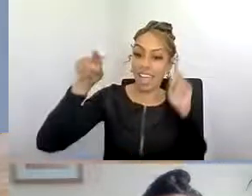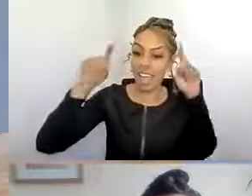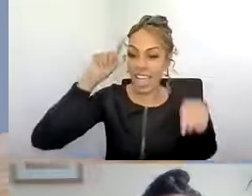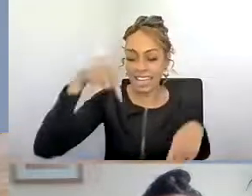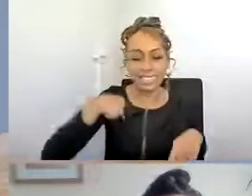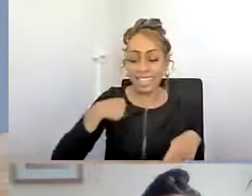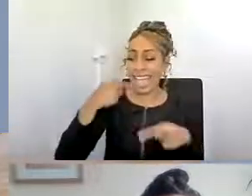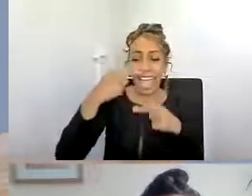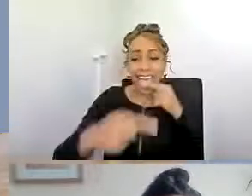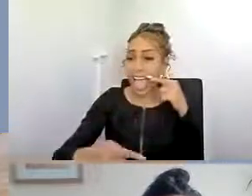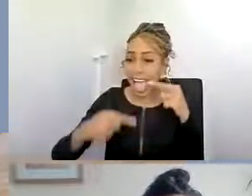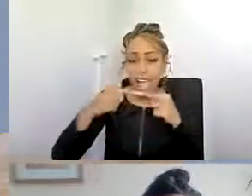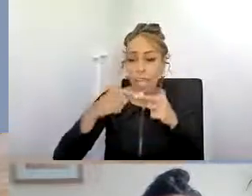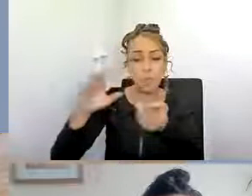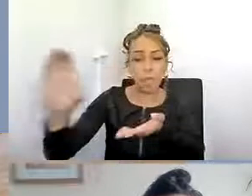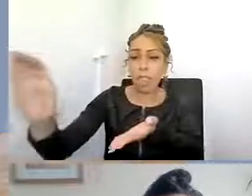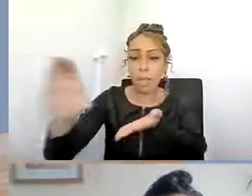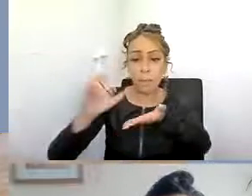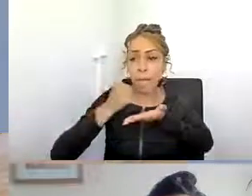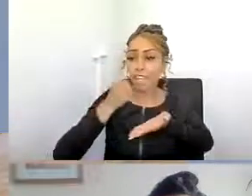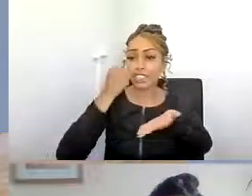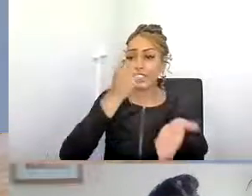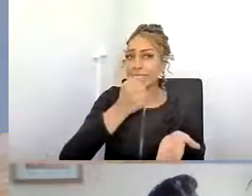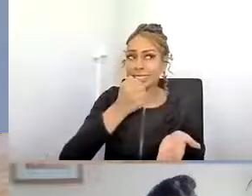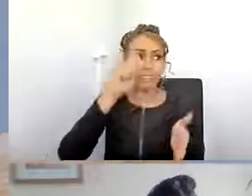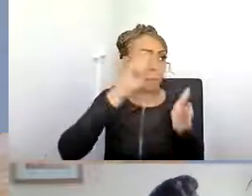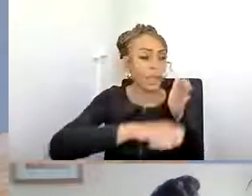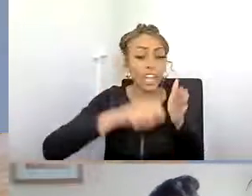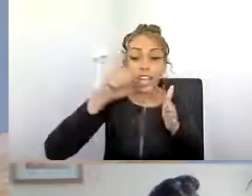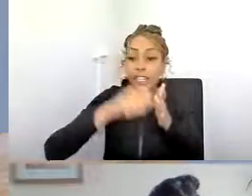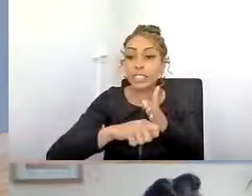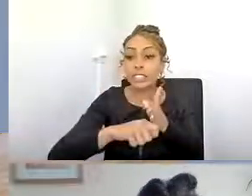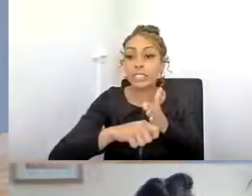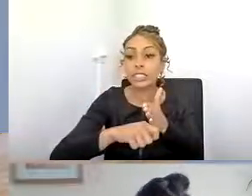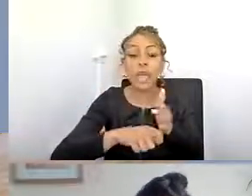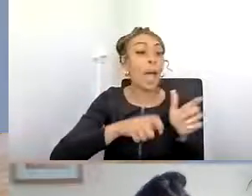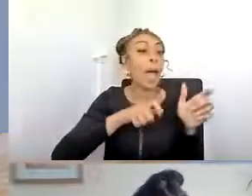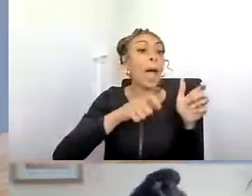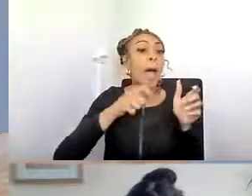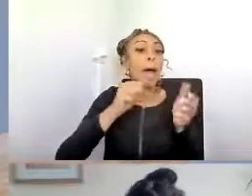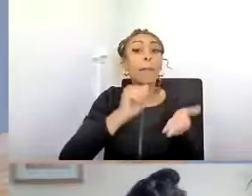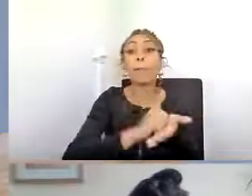budget for purchasing, and we don't have a published acquisition policy.